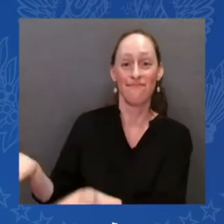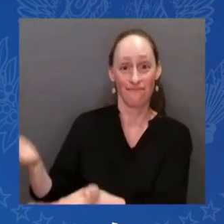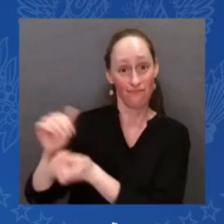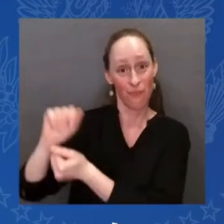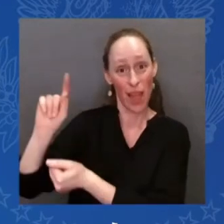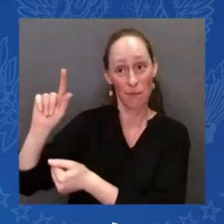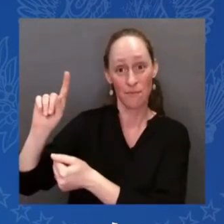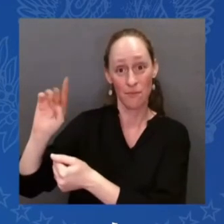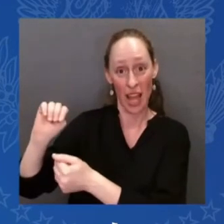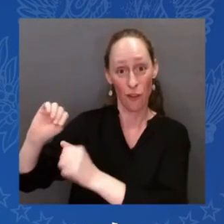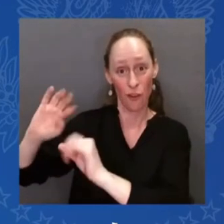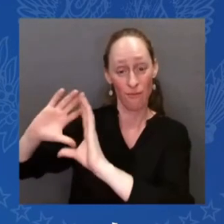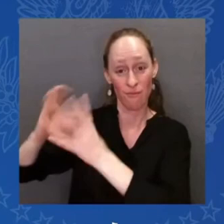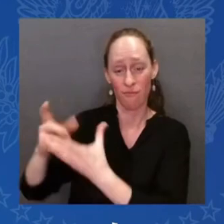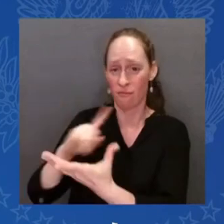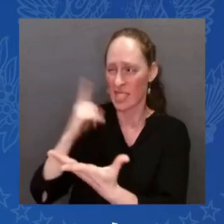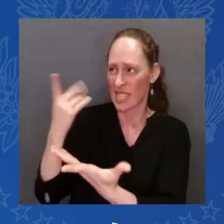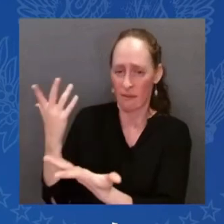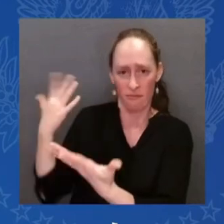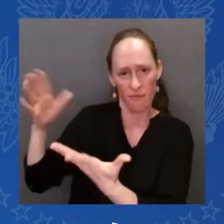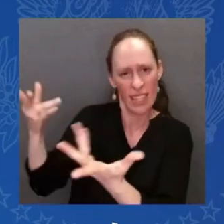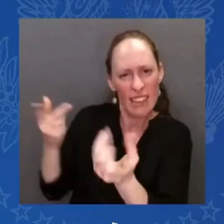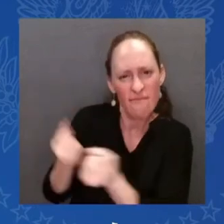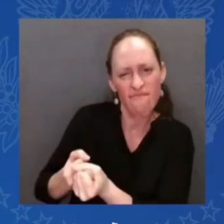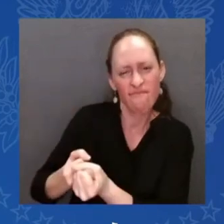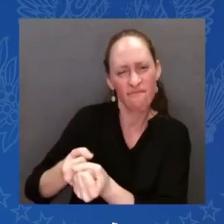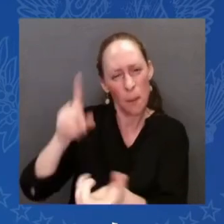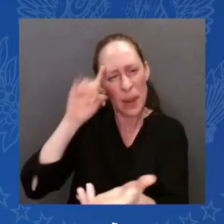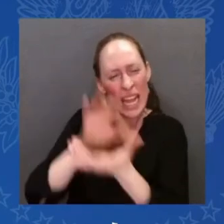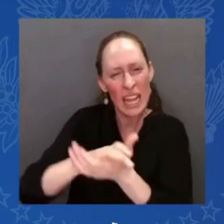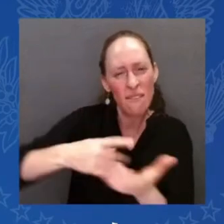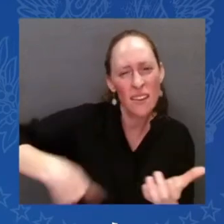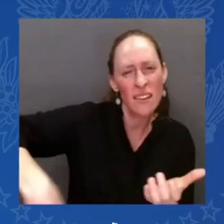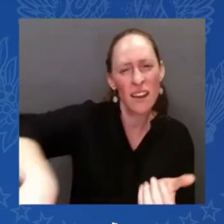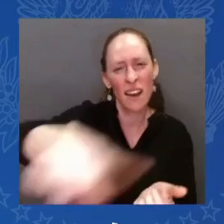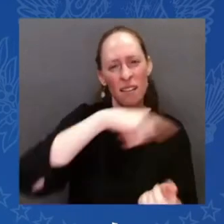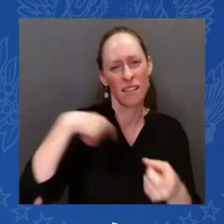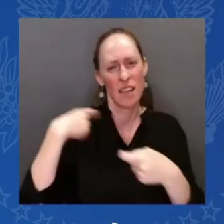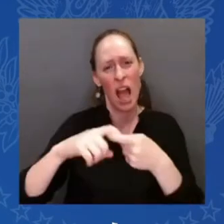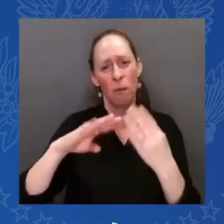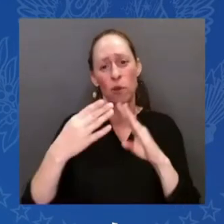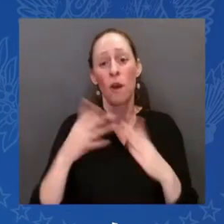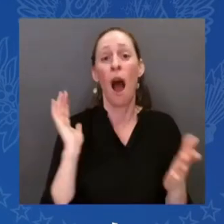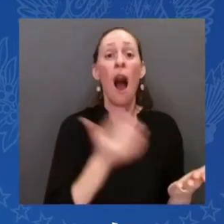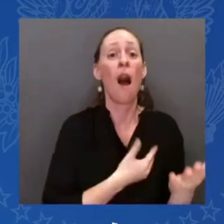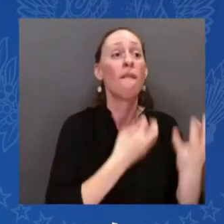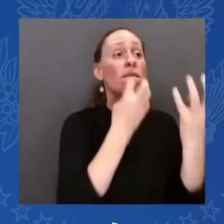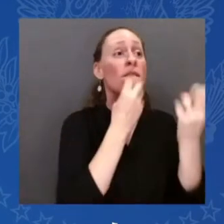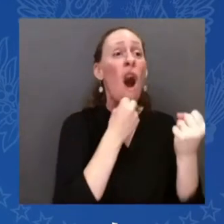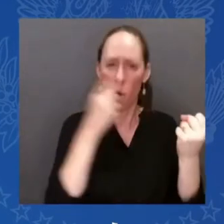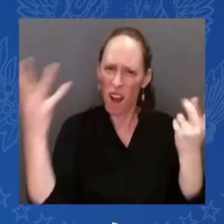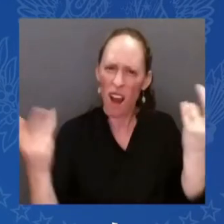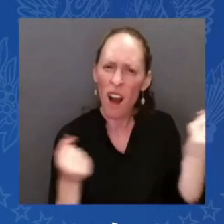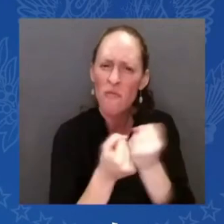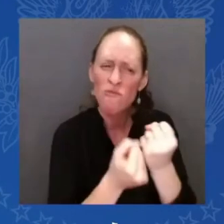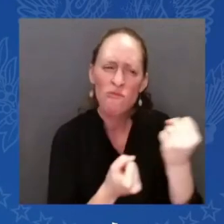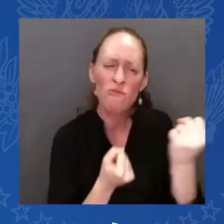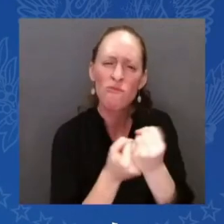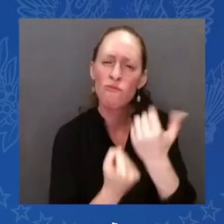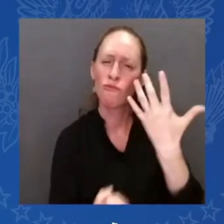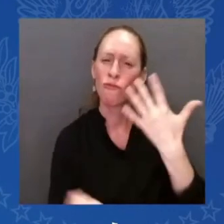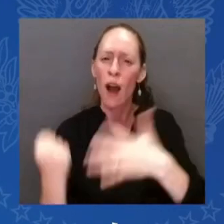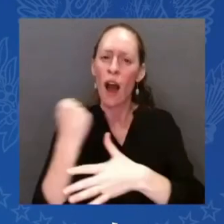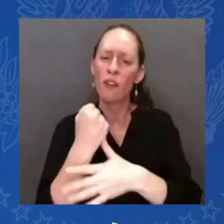very important. We have a lot of work to do, you guys. There's a lot of work coming. And we have to make sure that entrepreneurs